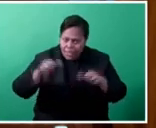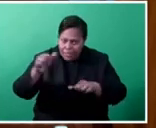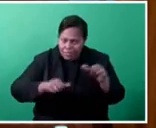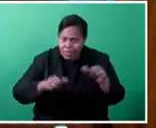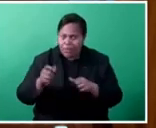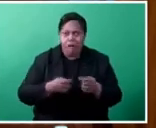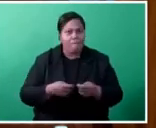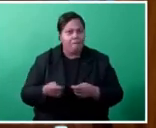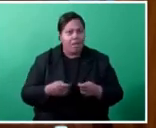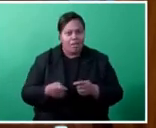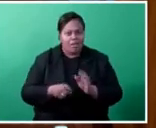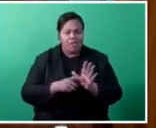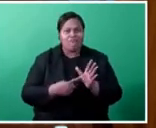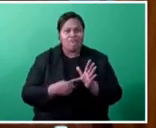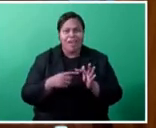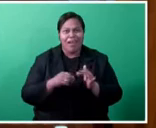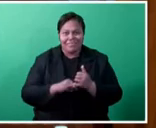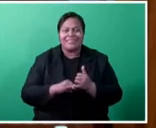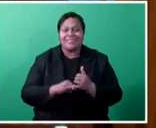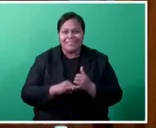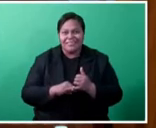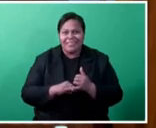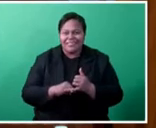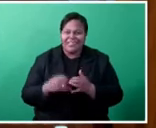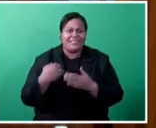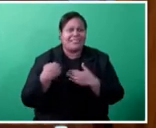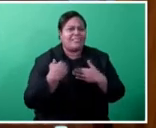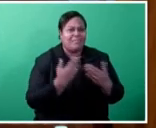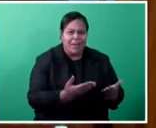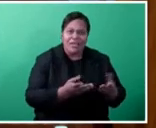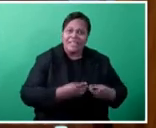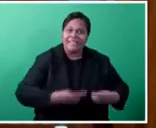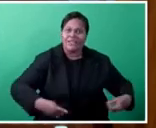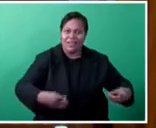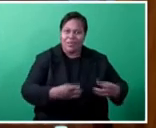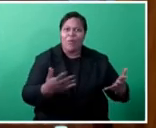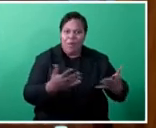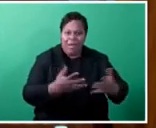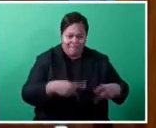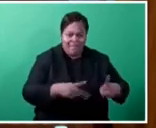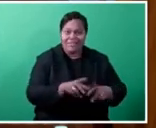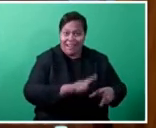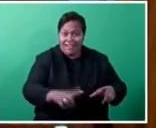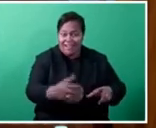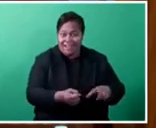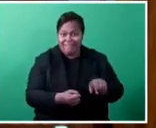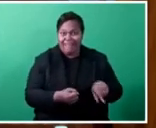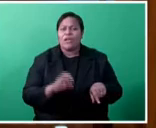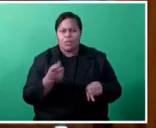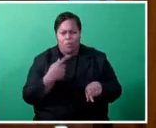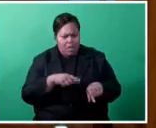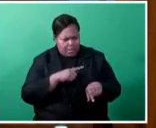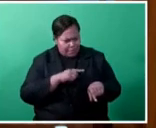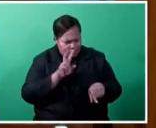is a progressive component of the division's operations. This is a proactive measure adopted to ensure predetermined market rates